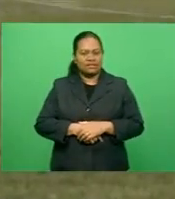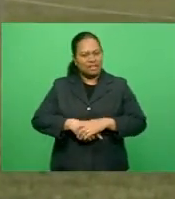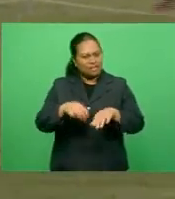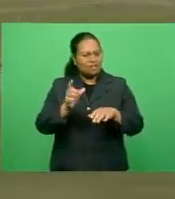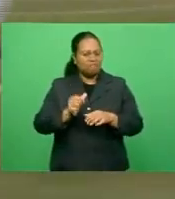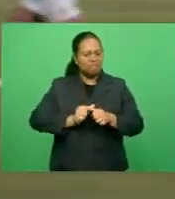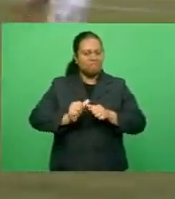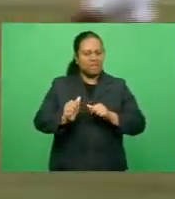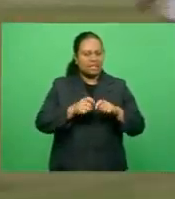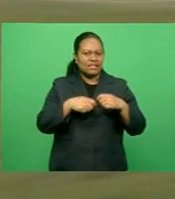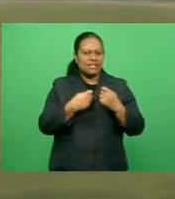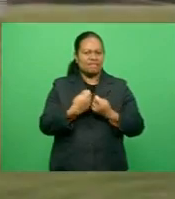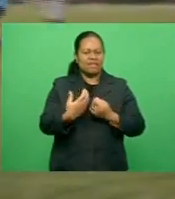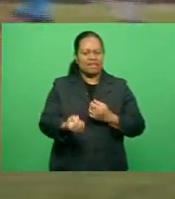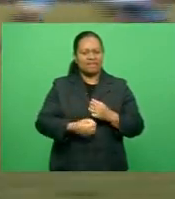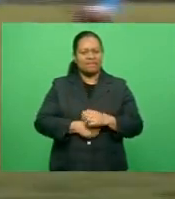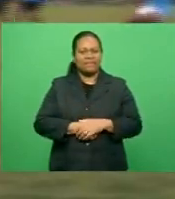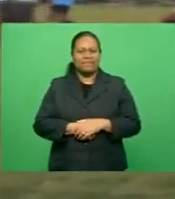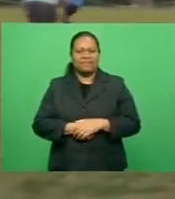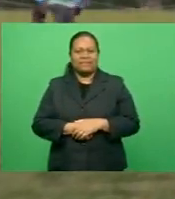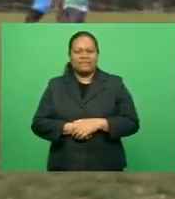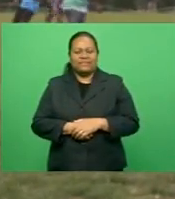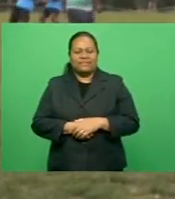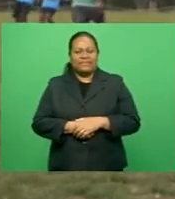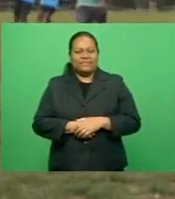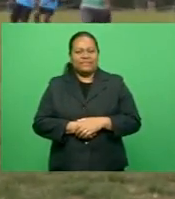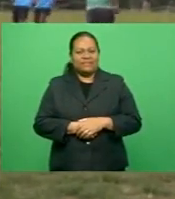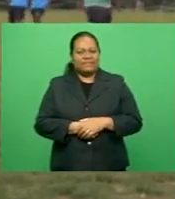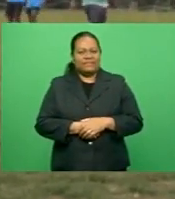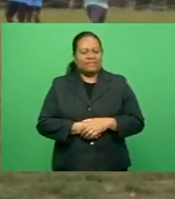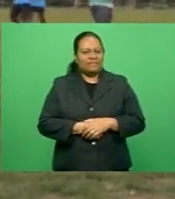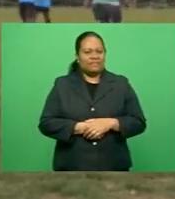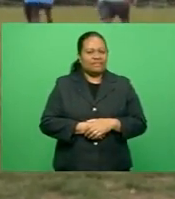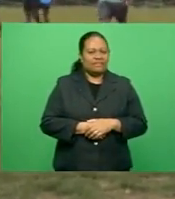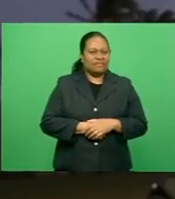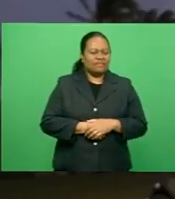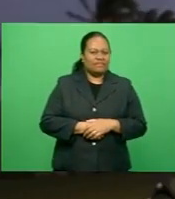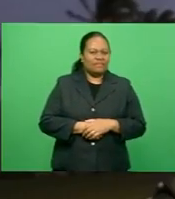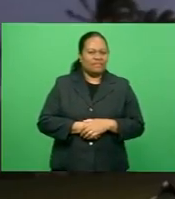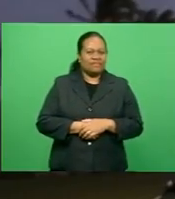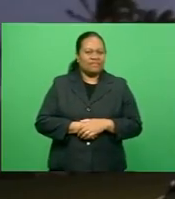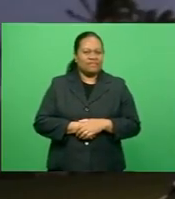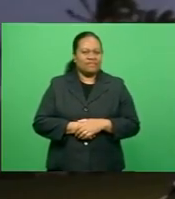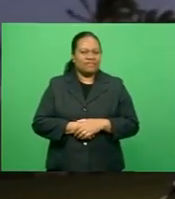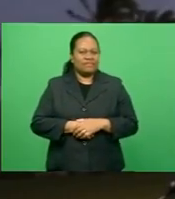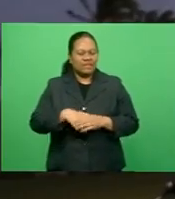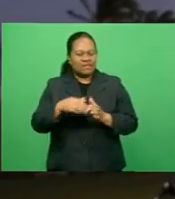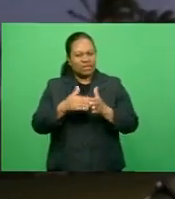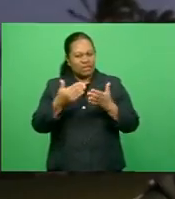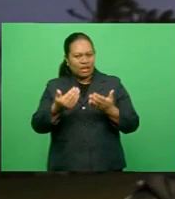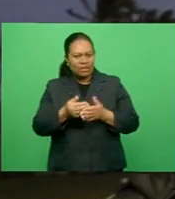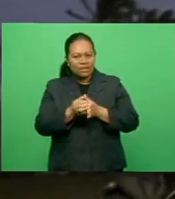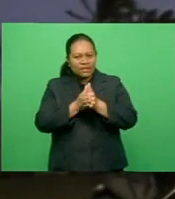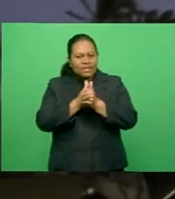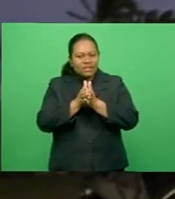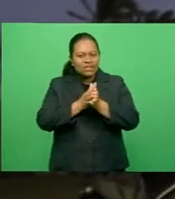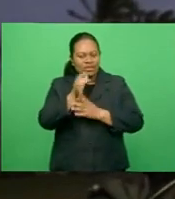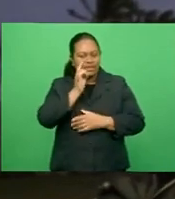and I think we have the weapons to actually counter that. And we're looking forward to our